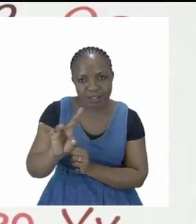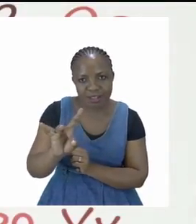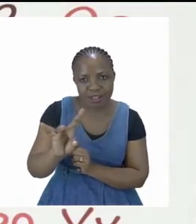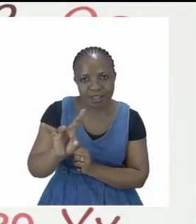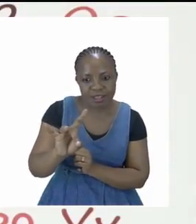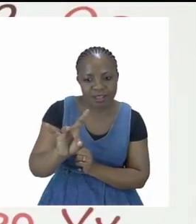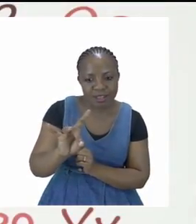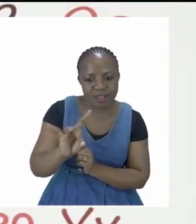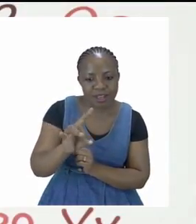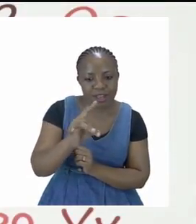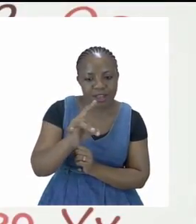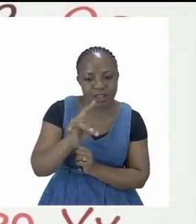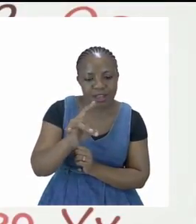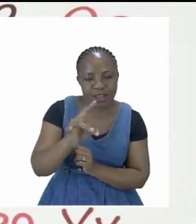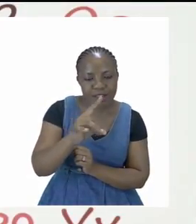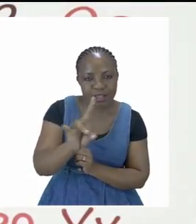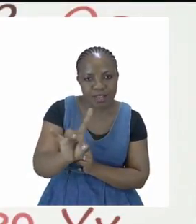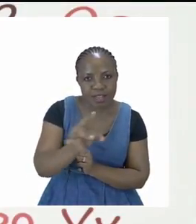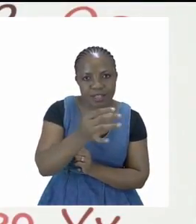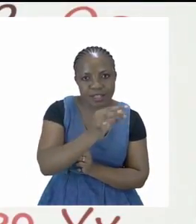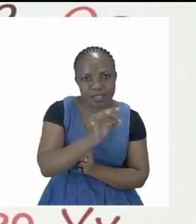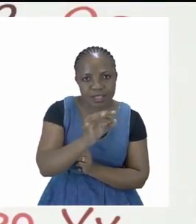11, 12,